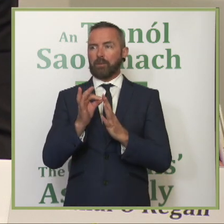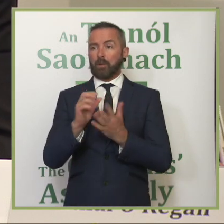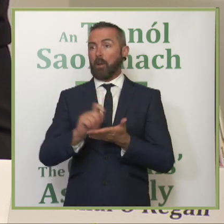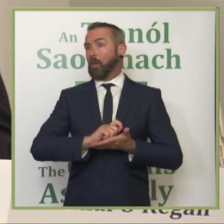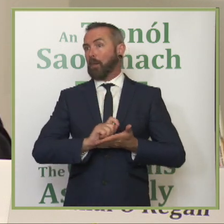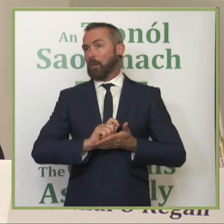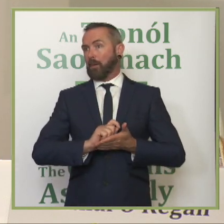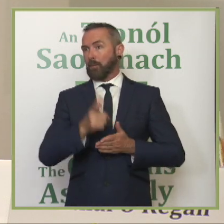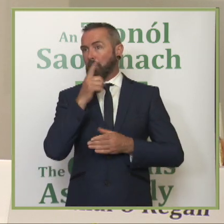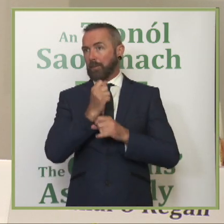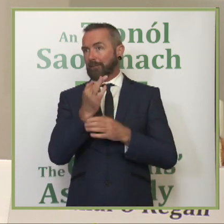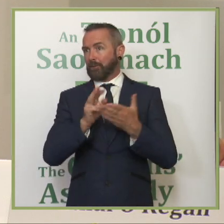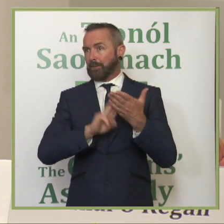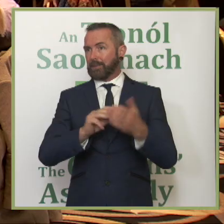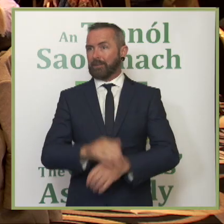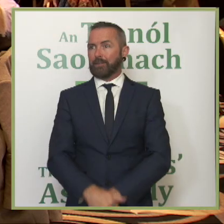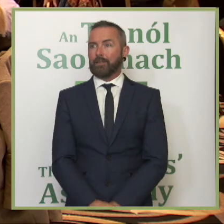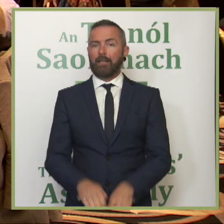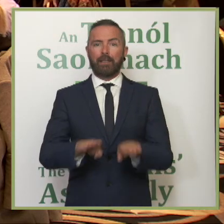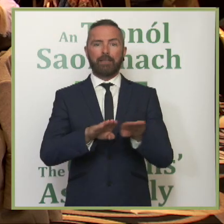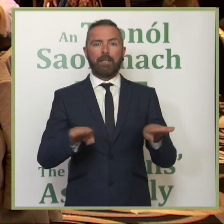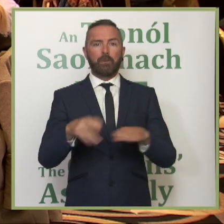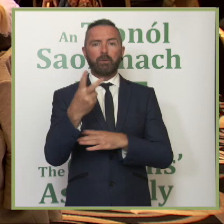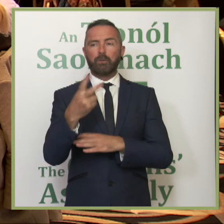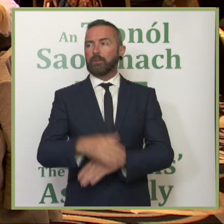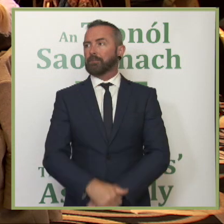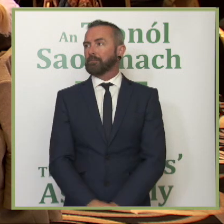points shortly. Table 2.